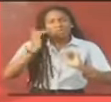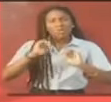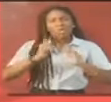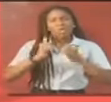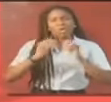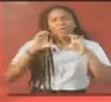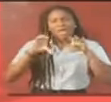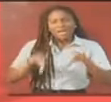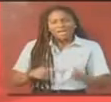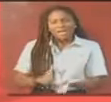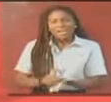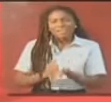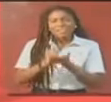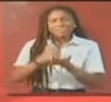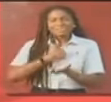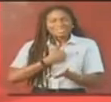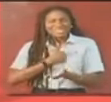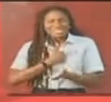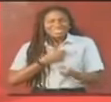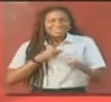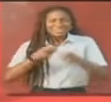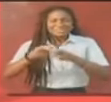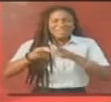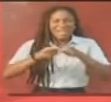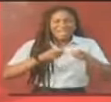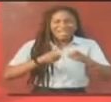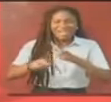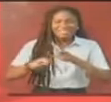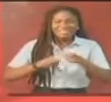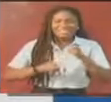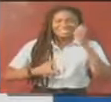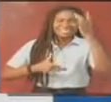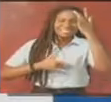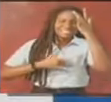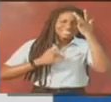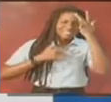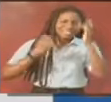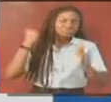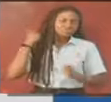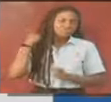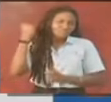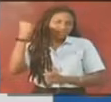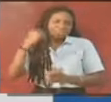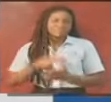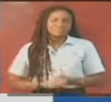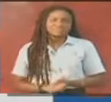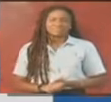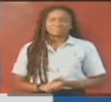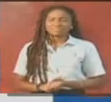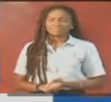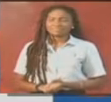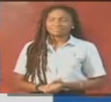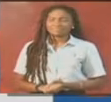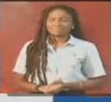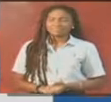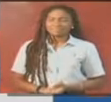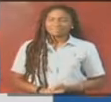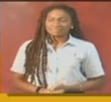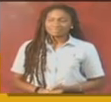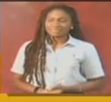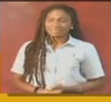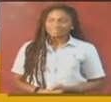cope effectively to see it through. May I have the first slide, please? And the second as well.